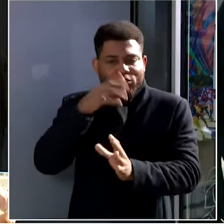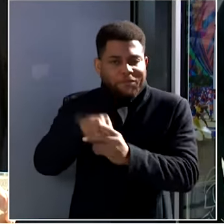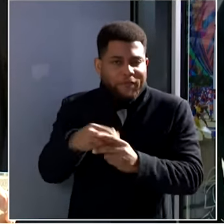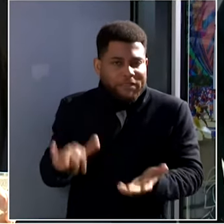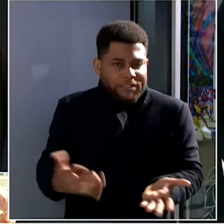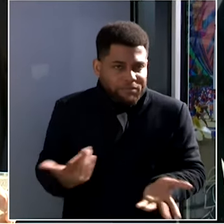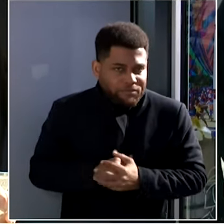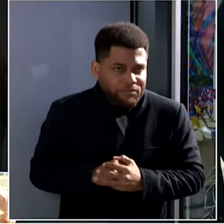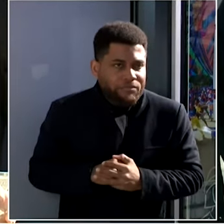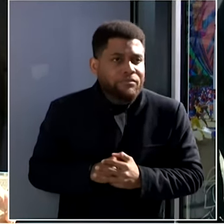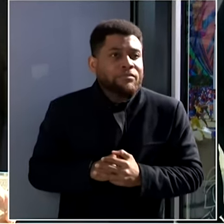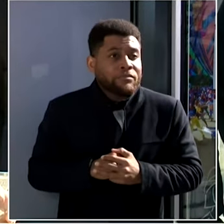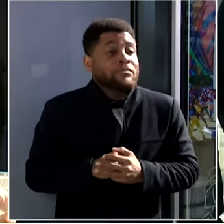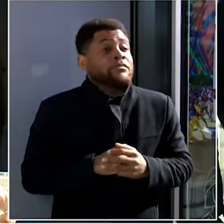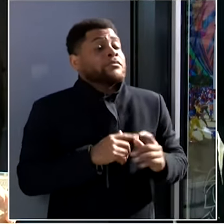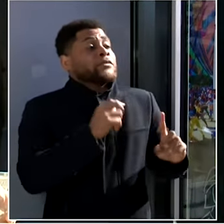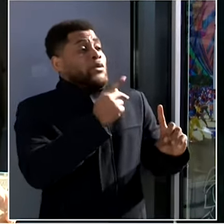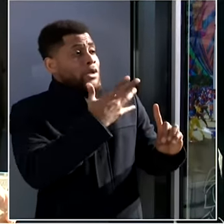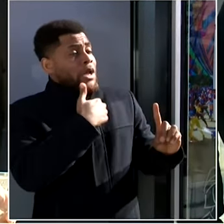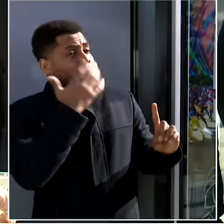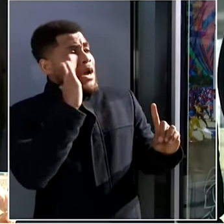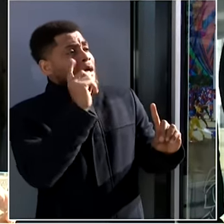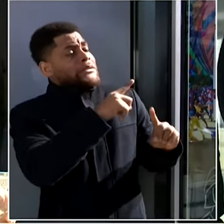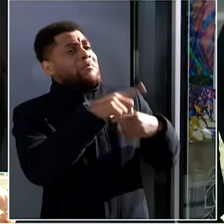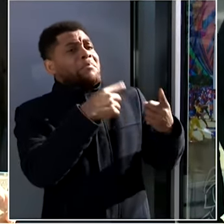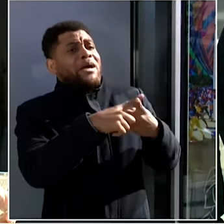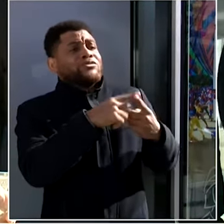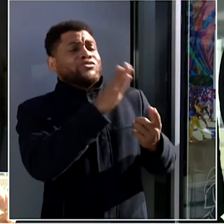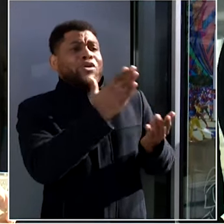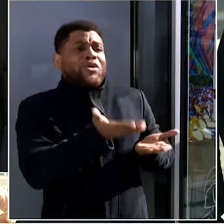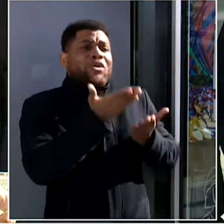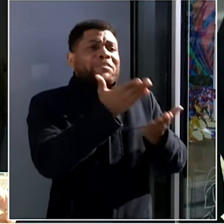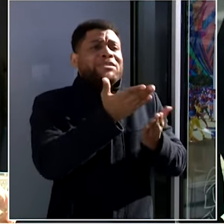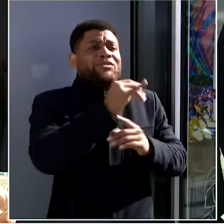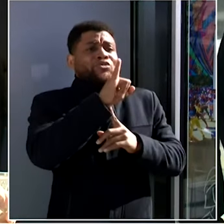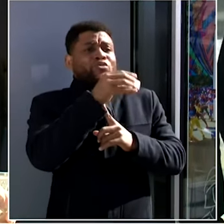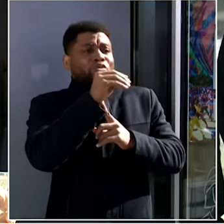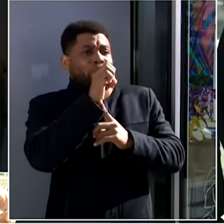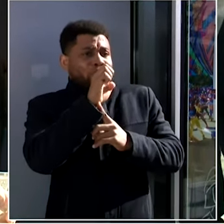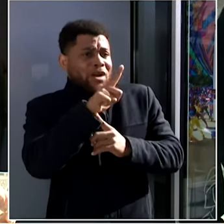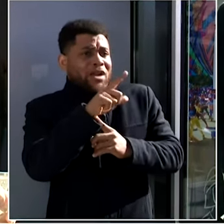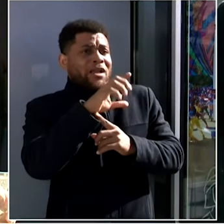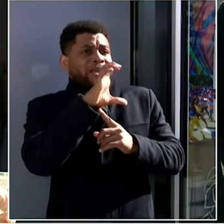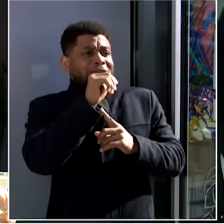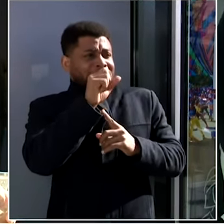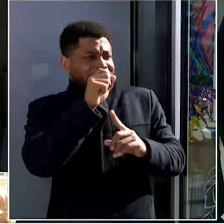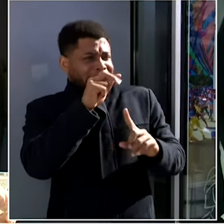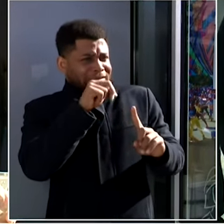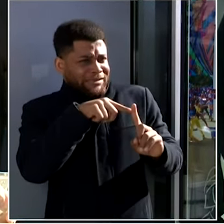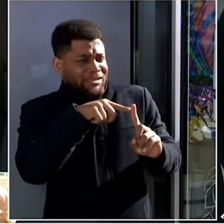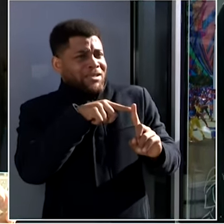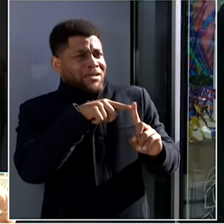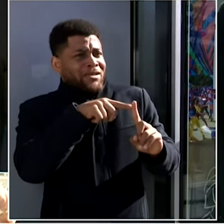of Joel Kasten. The council's expected to consider tomorrow. I don't know how close you're following that. He spent 27 years behind bars for